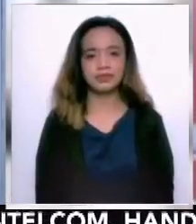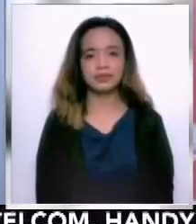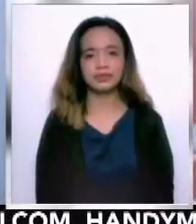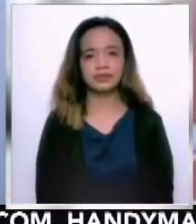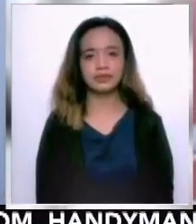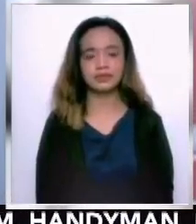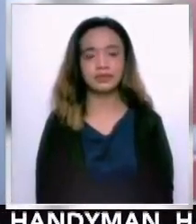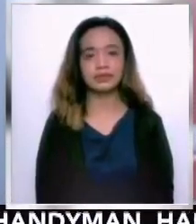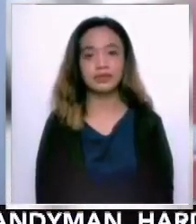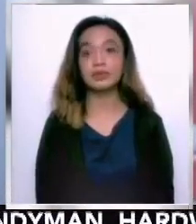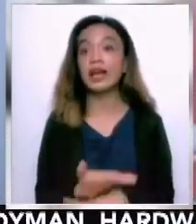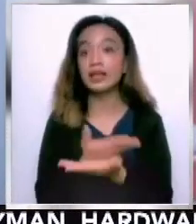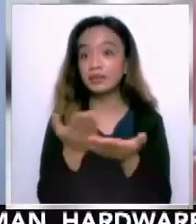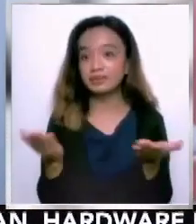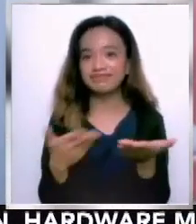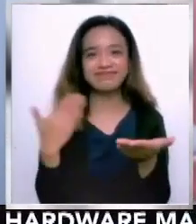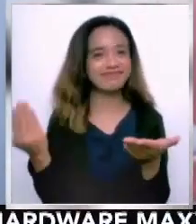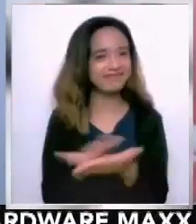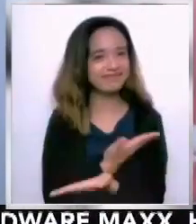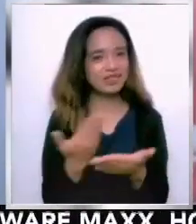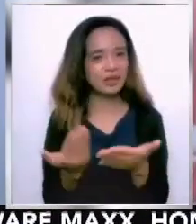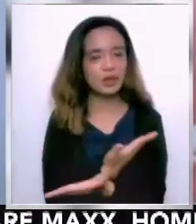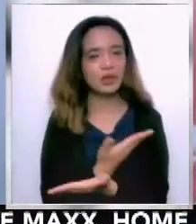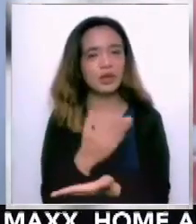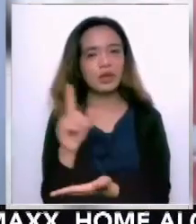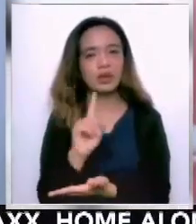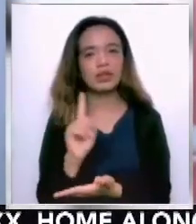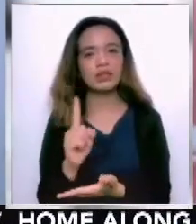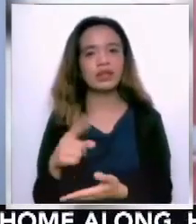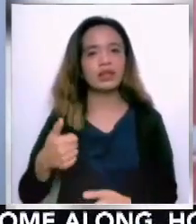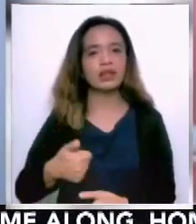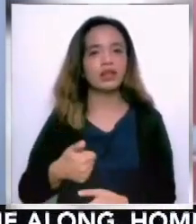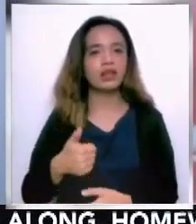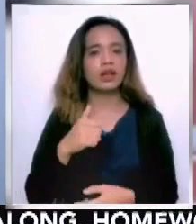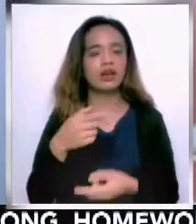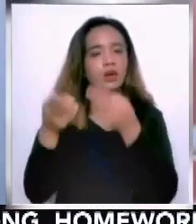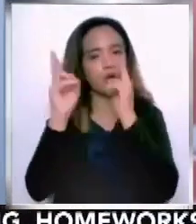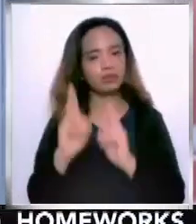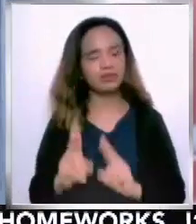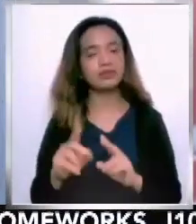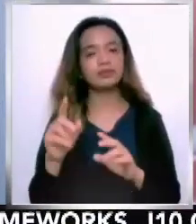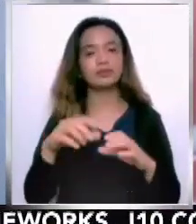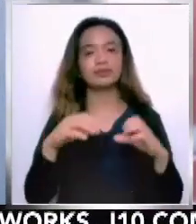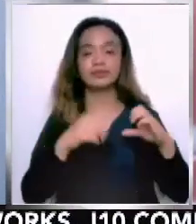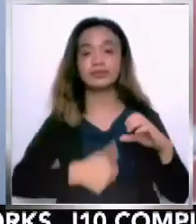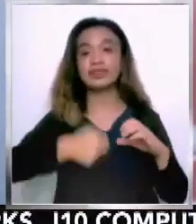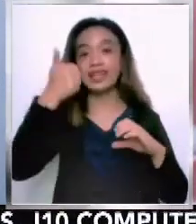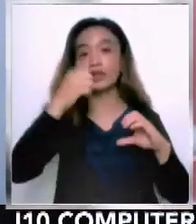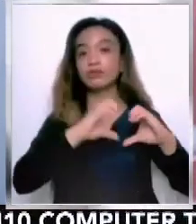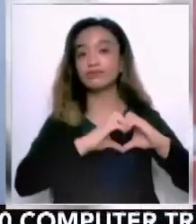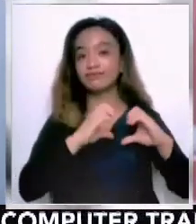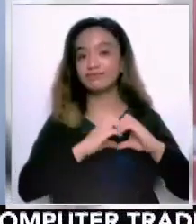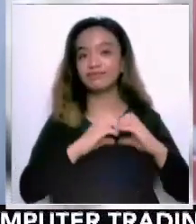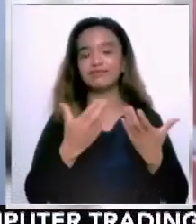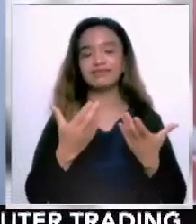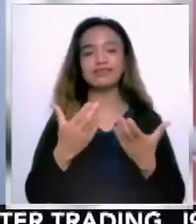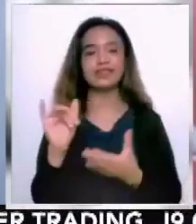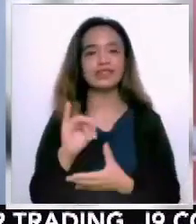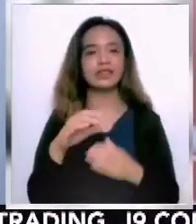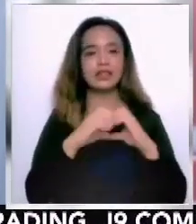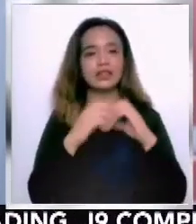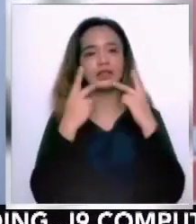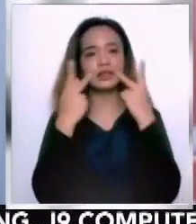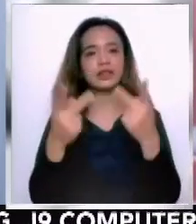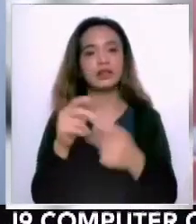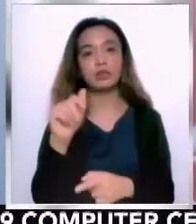Mga kapuso, panibagong parangal po ang nakamit ng isa sa mga programa ng GMA Network at GMA Public Affairs na The Atom